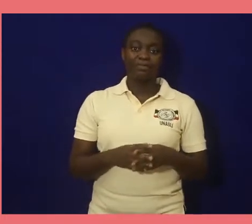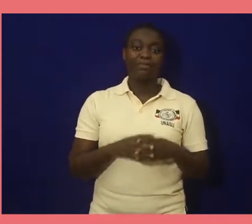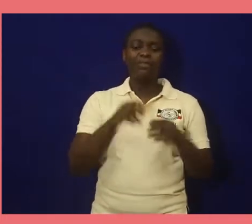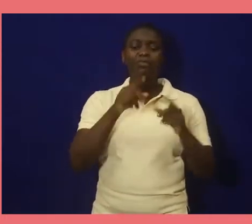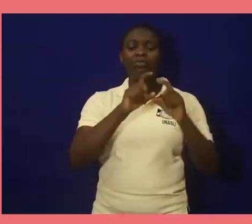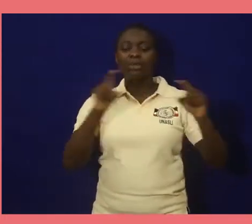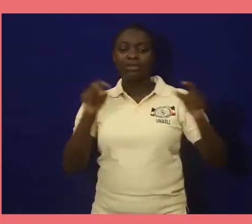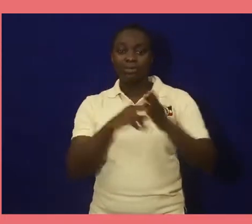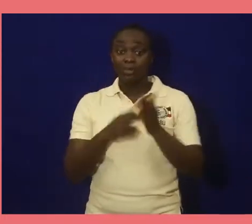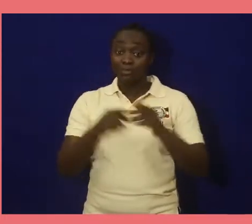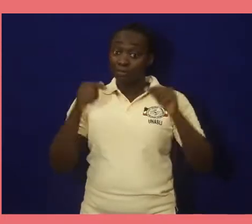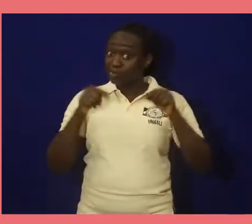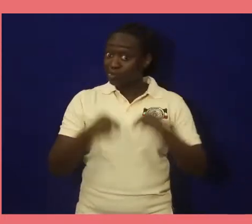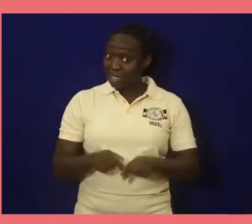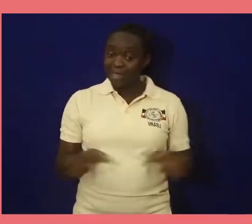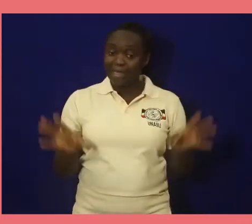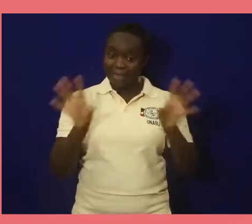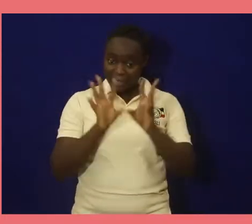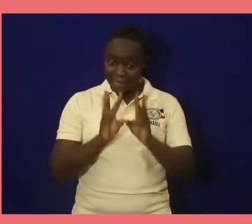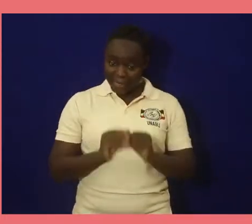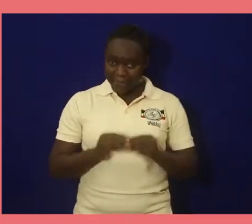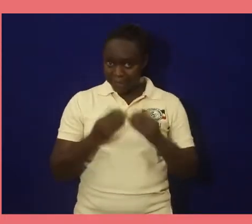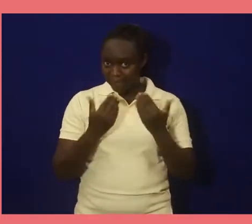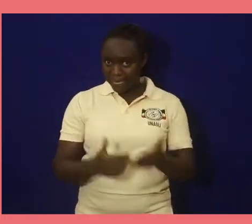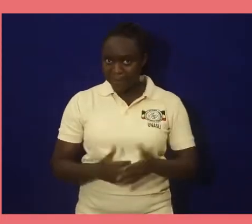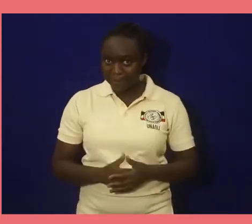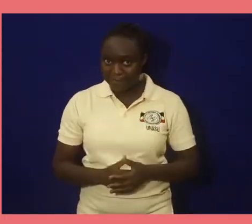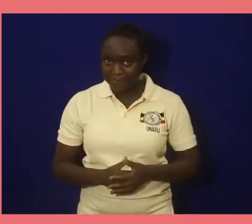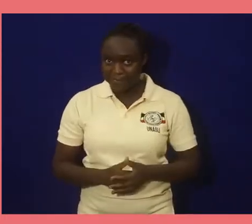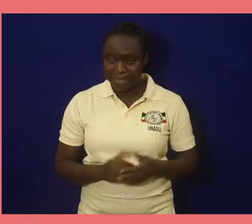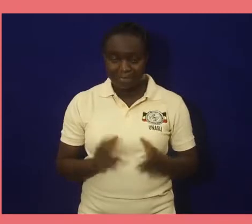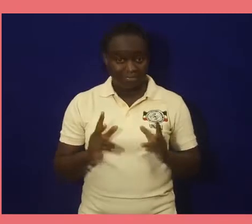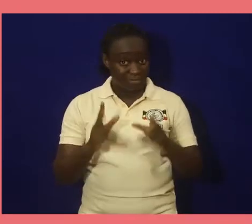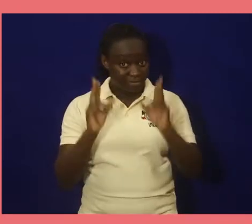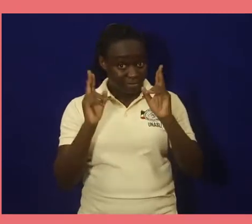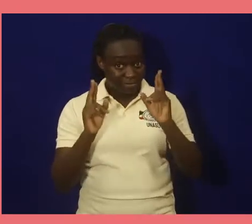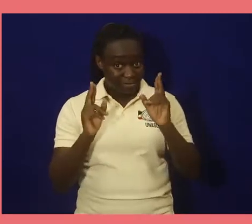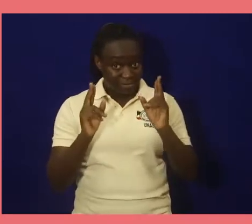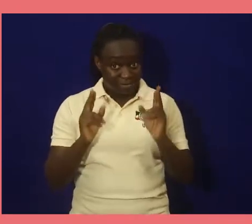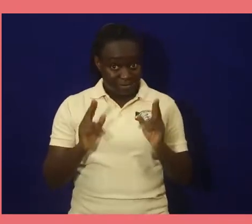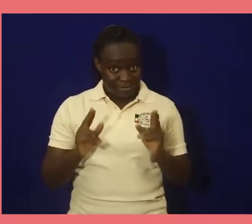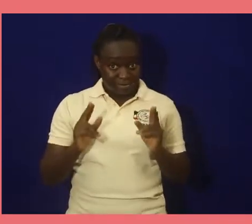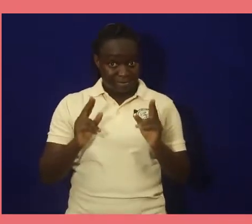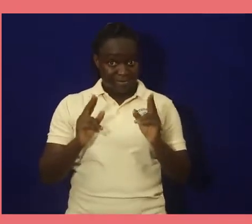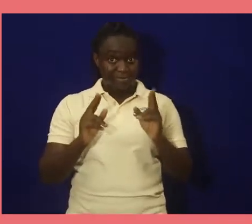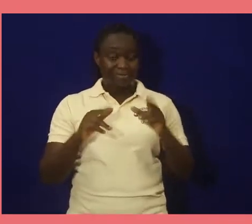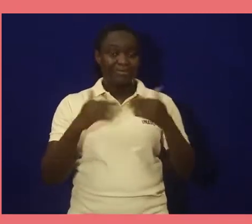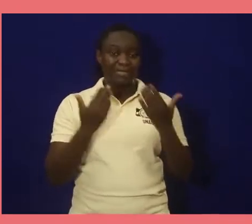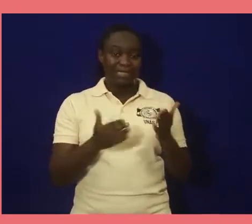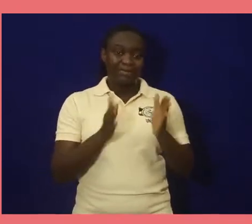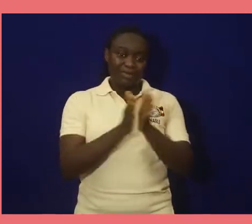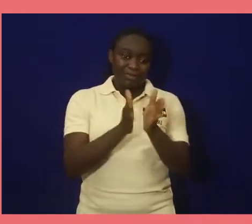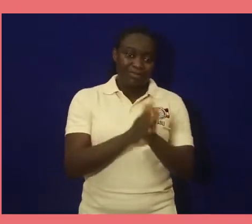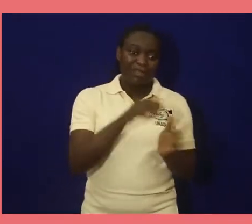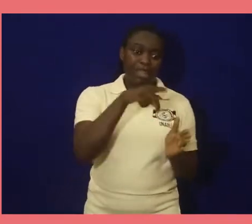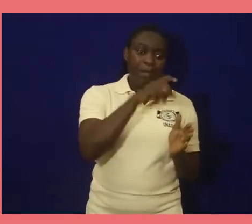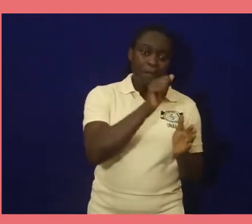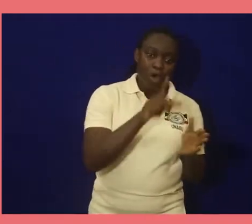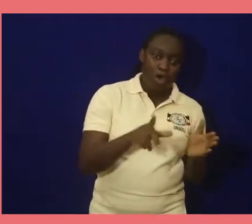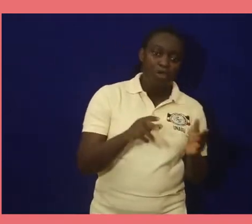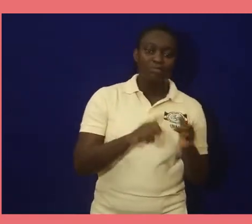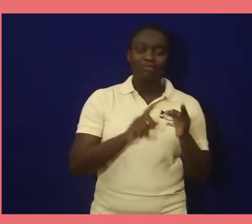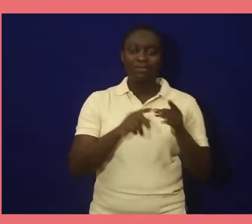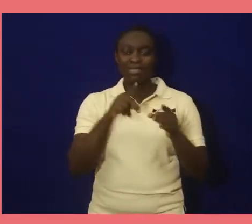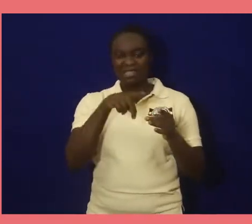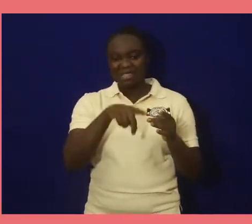today, the lesson will end here. We shall stop with defining the pole,